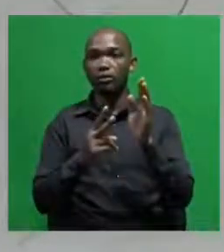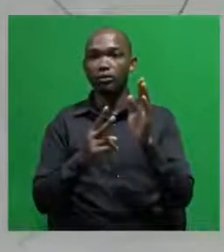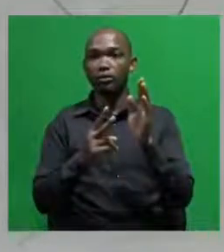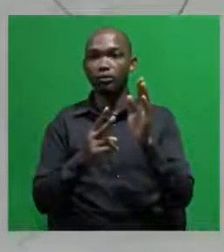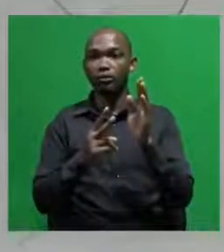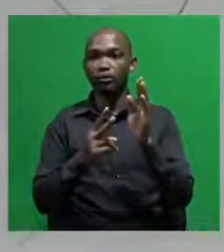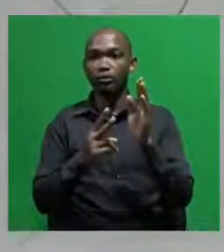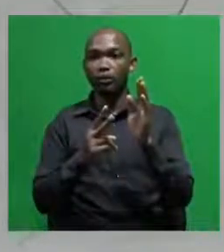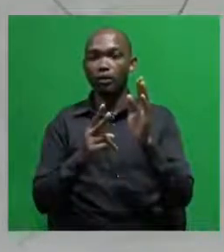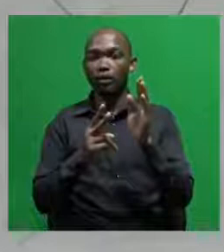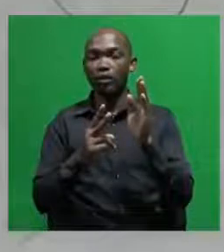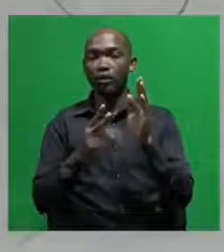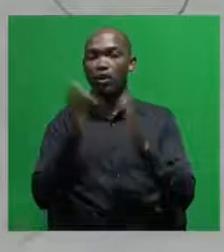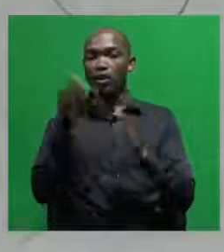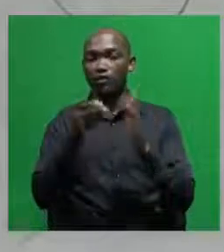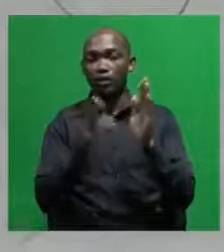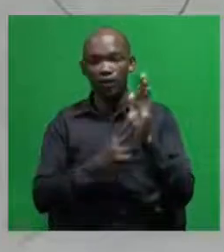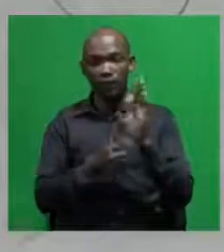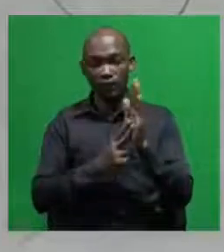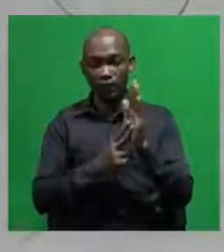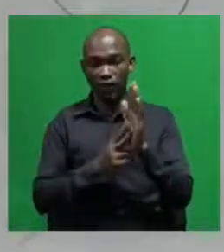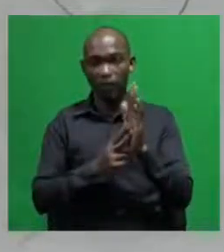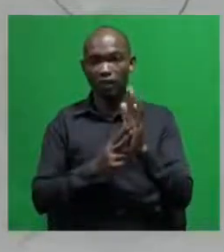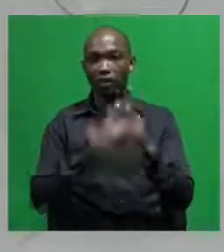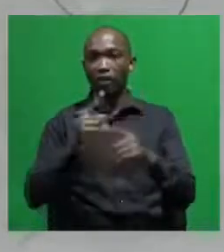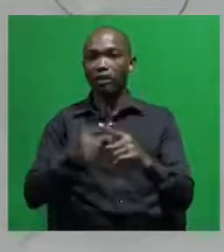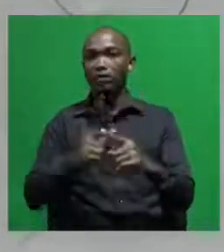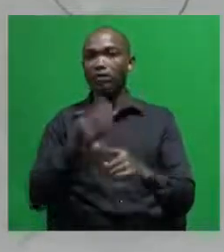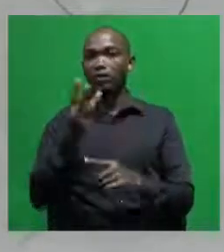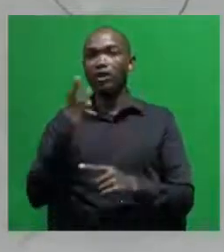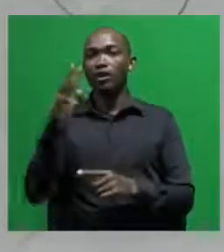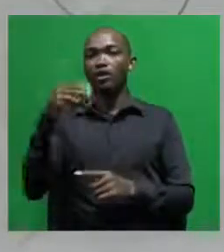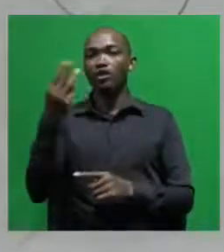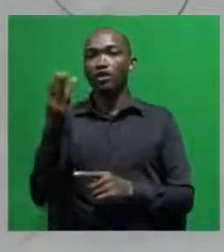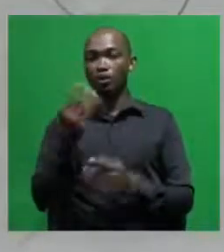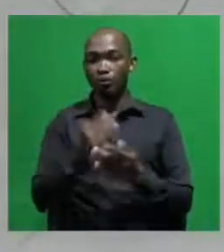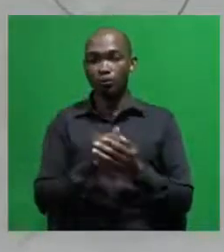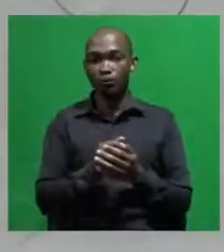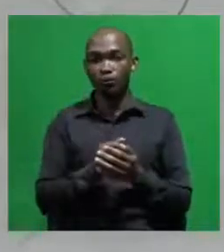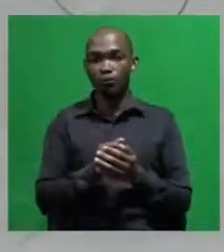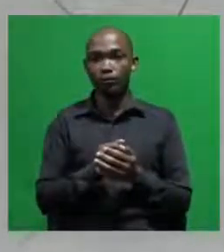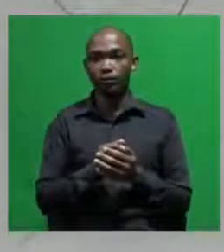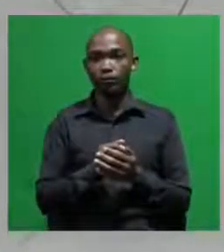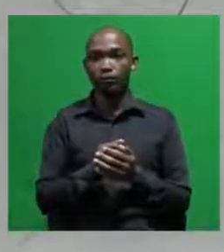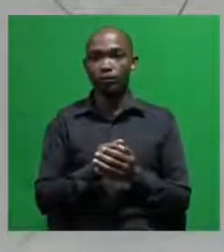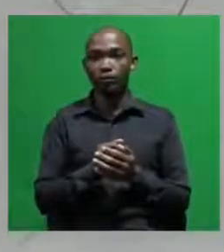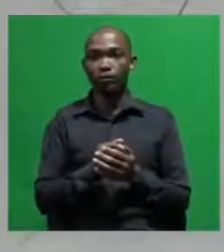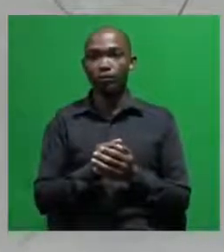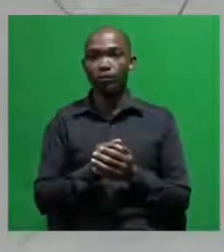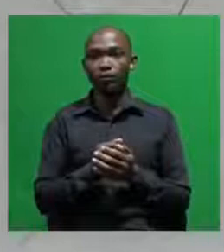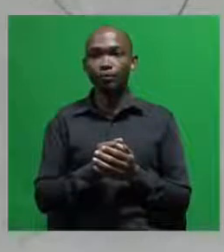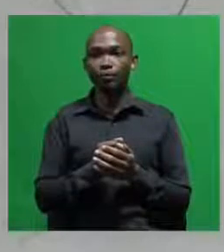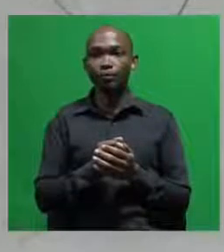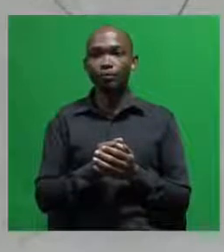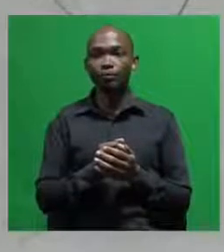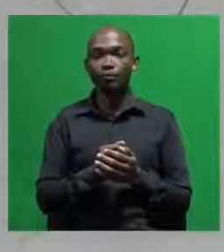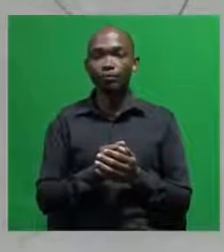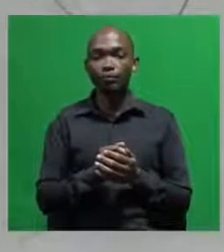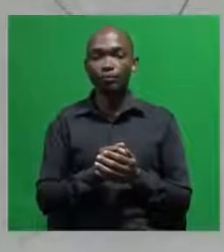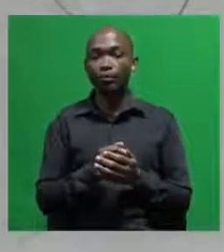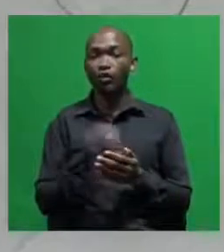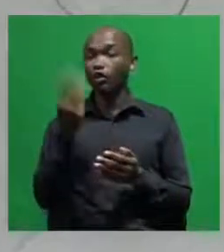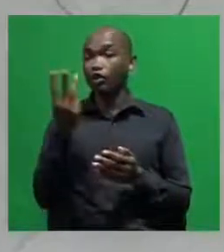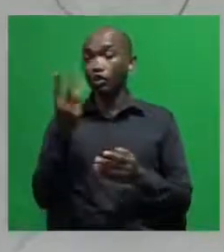22/7 times 3 cube is equal to 3 times 3 times